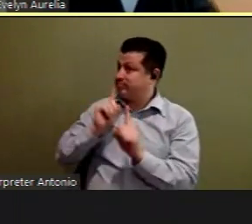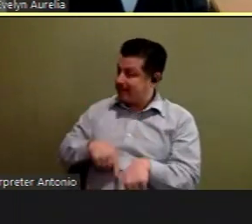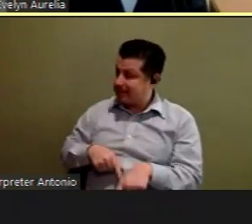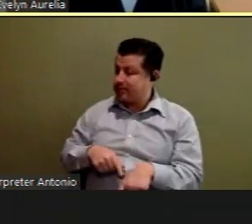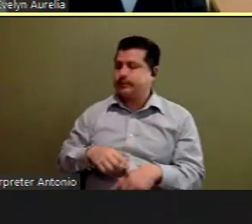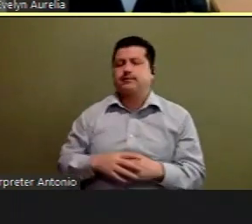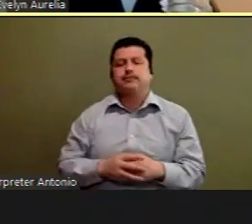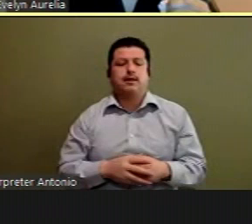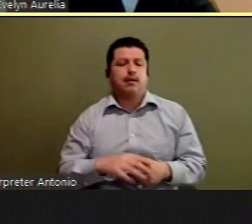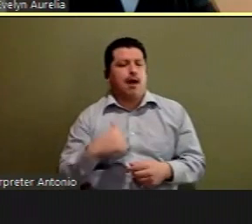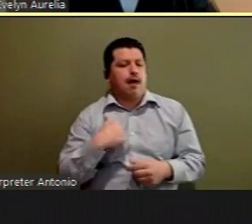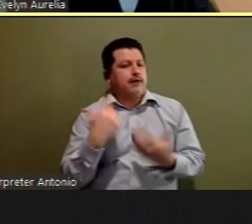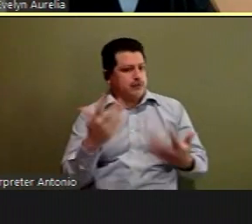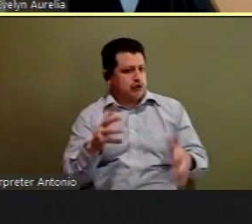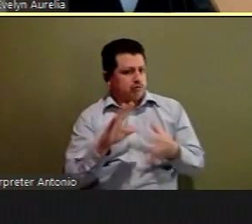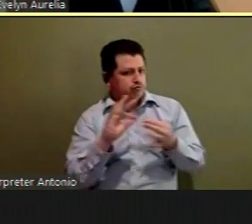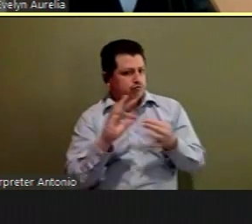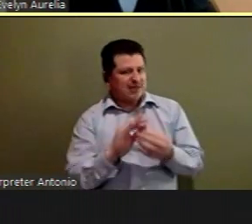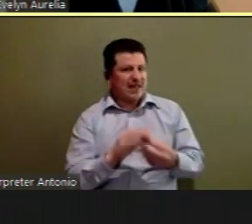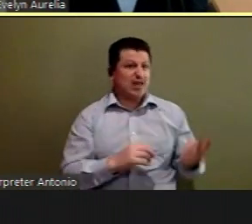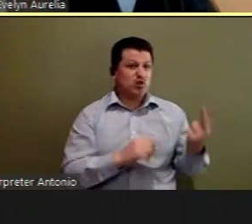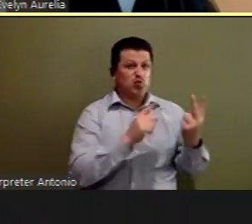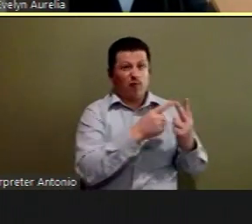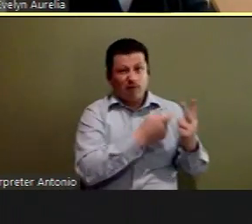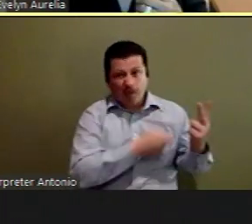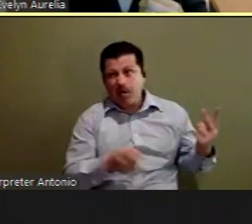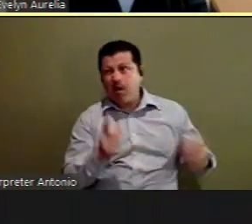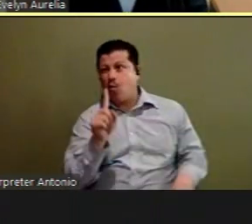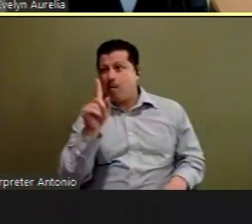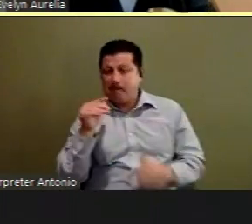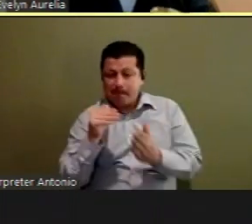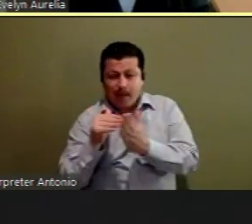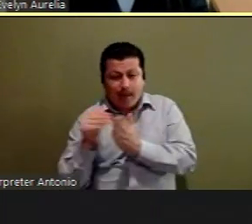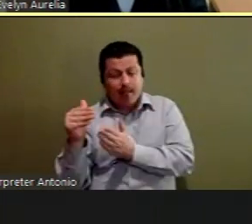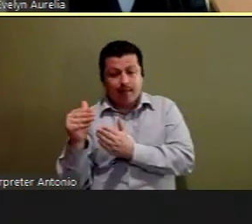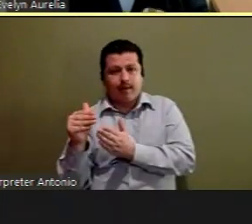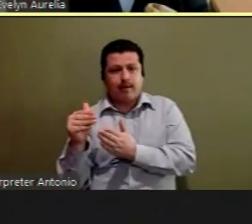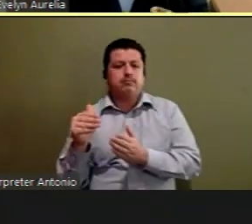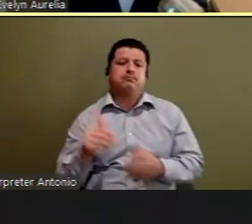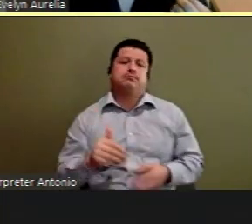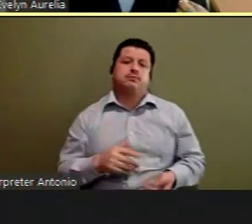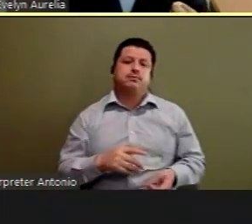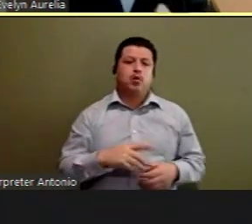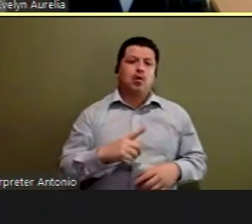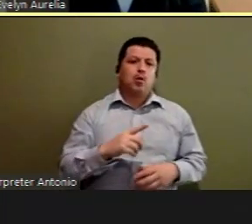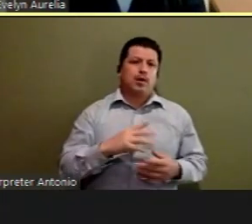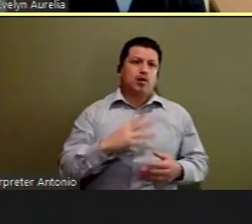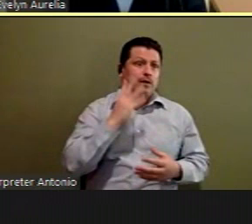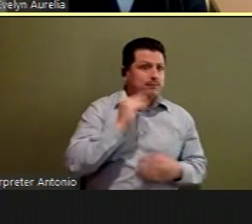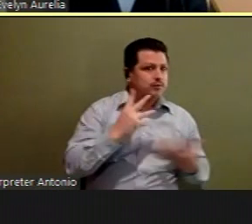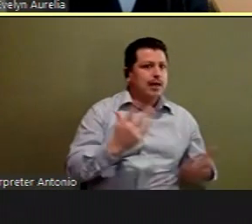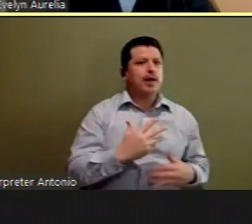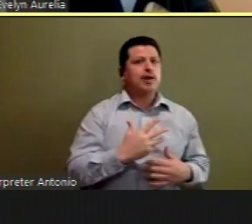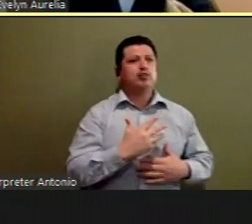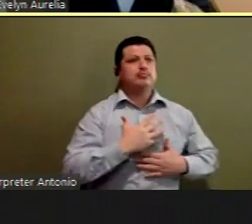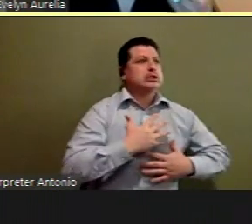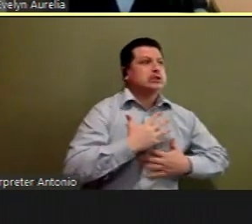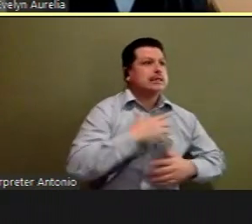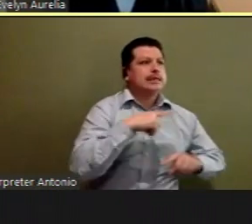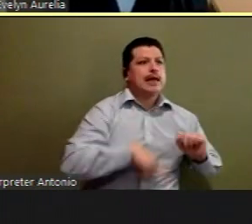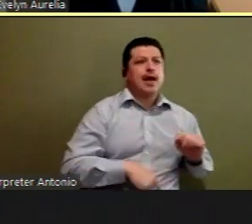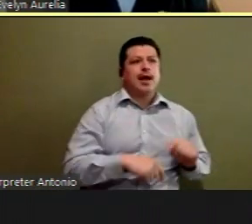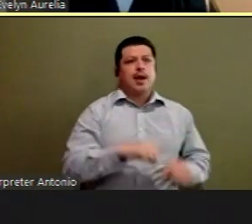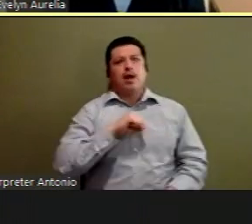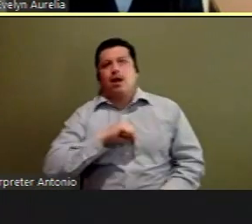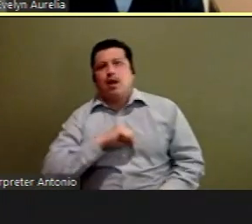million. It's when you get really sick, when you need to go to the hospital, when you have wheezing and swelling and you can't breathe, you have a